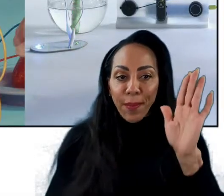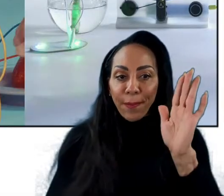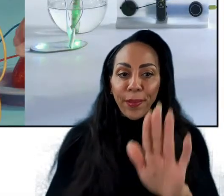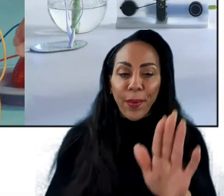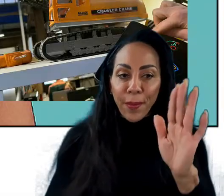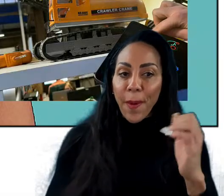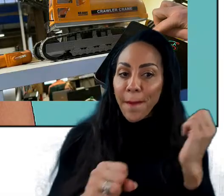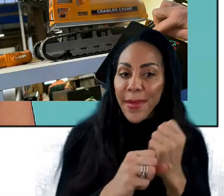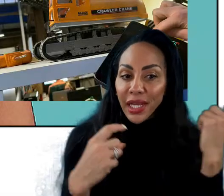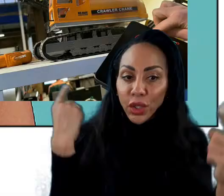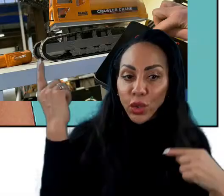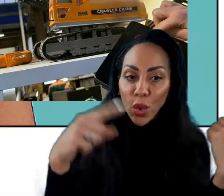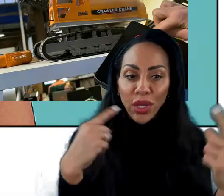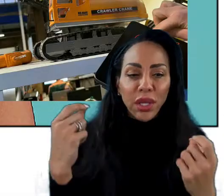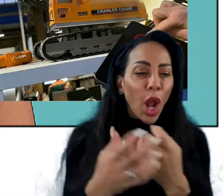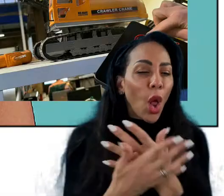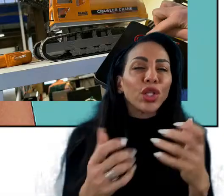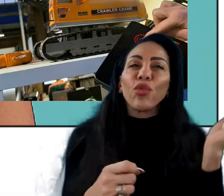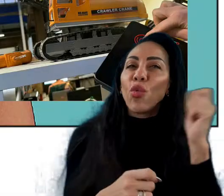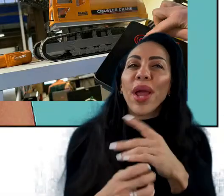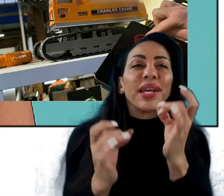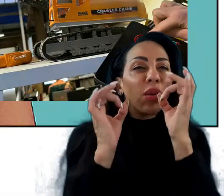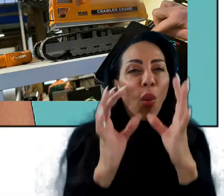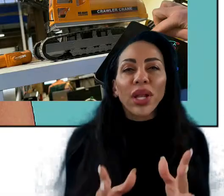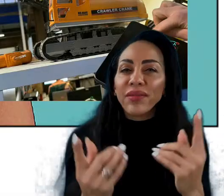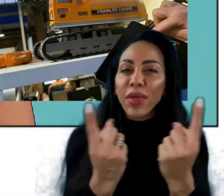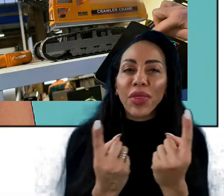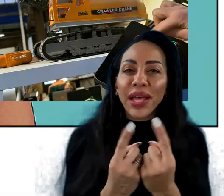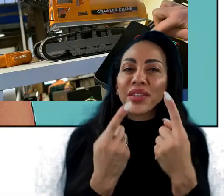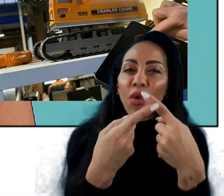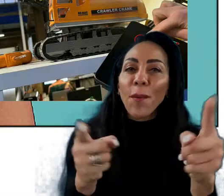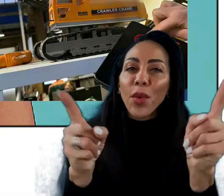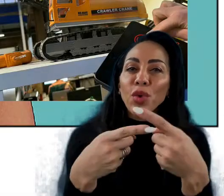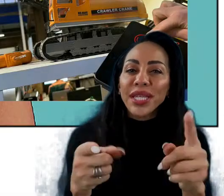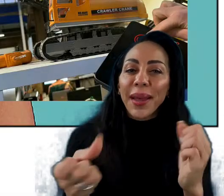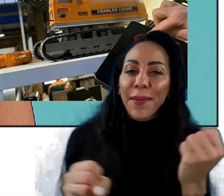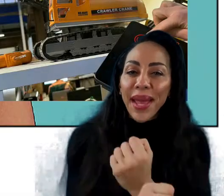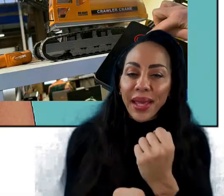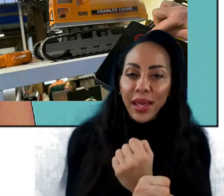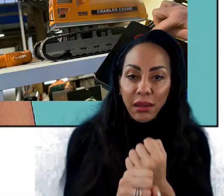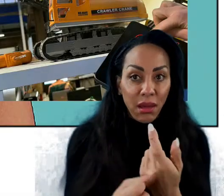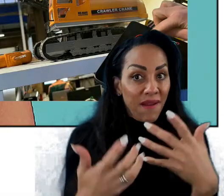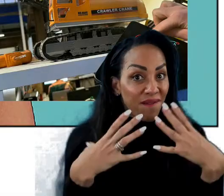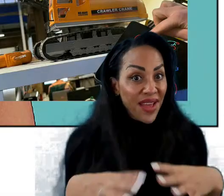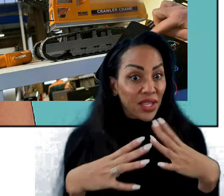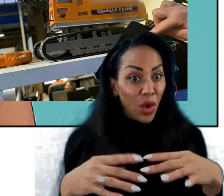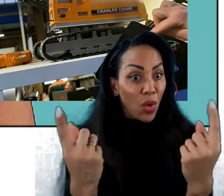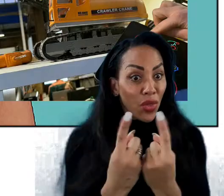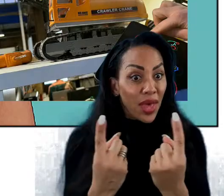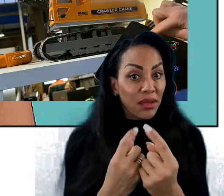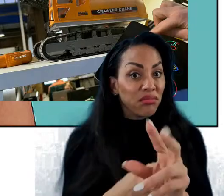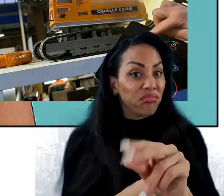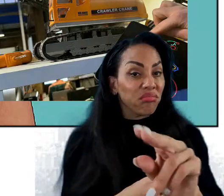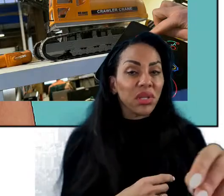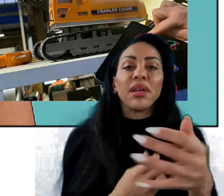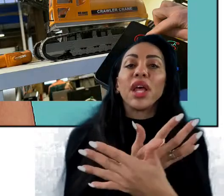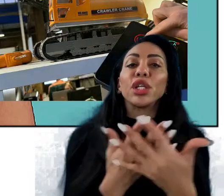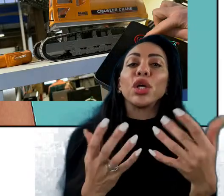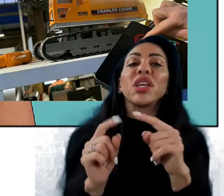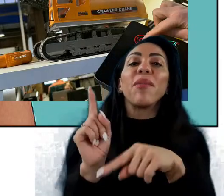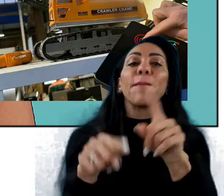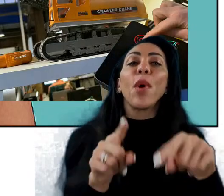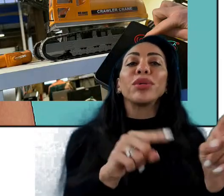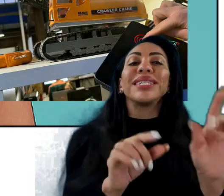instruments. But they're not always just hardware as well, not physical hardware. They're also amazing multi-touch interfaces. This one is